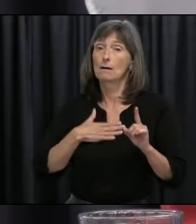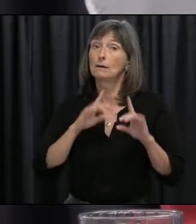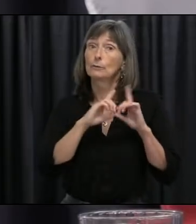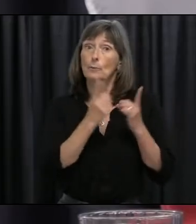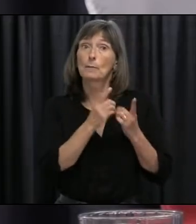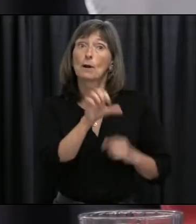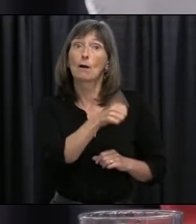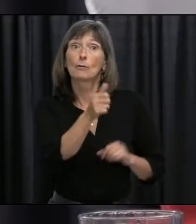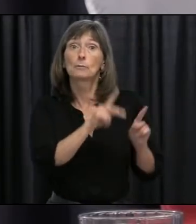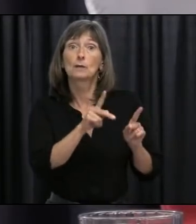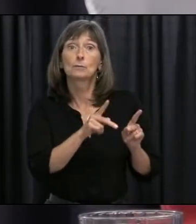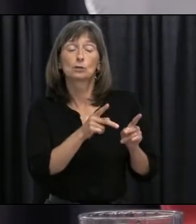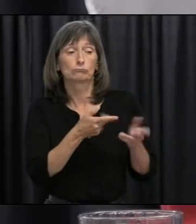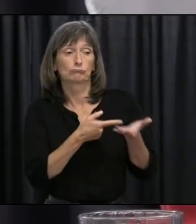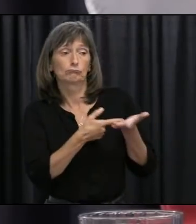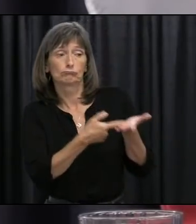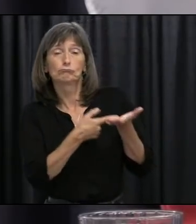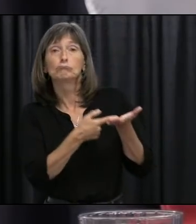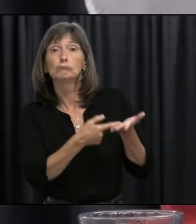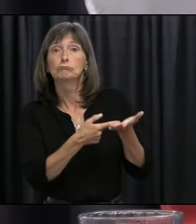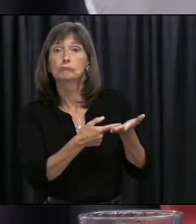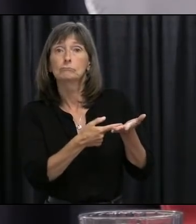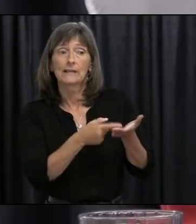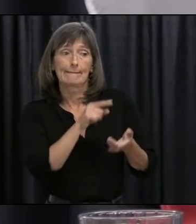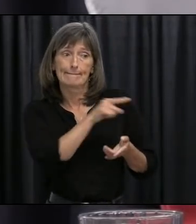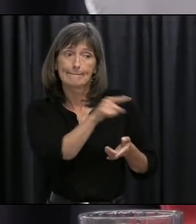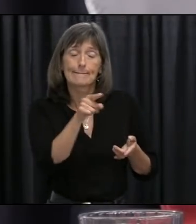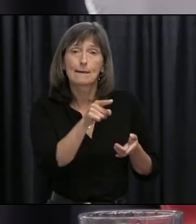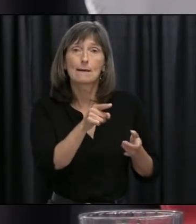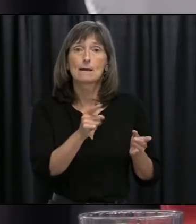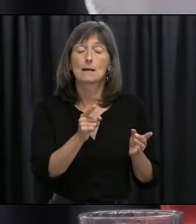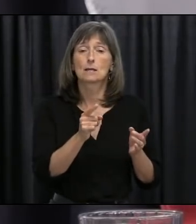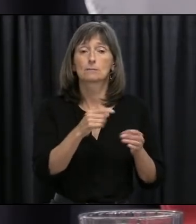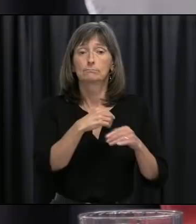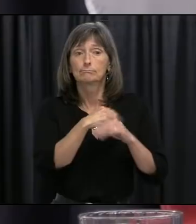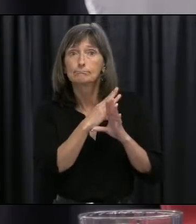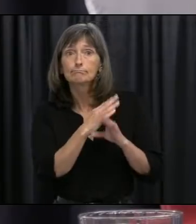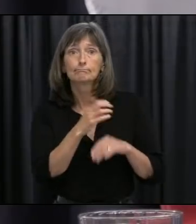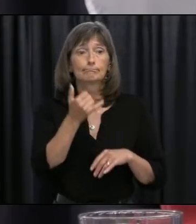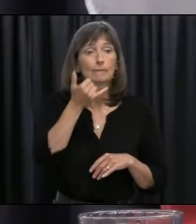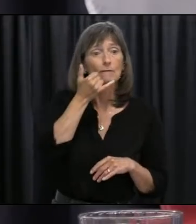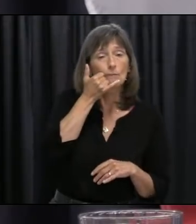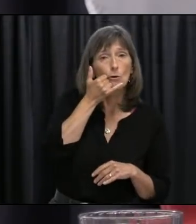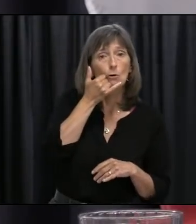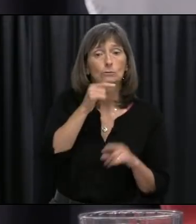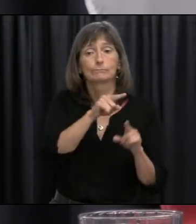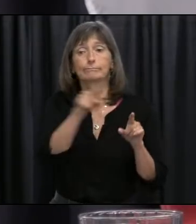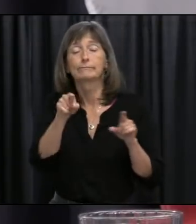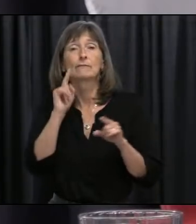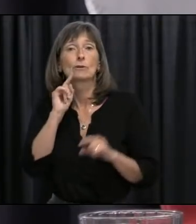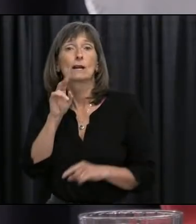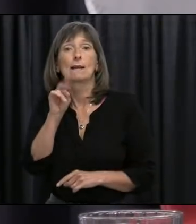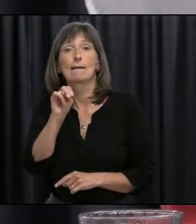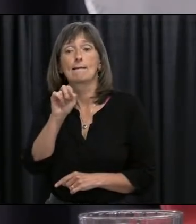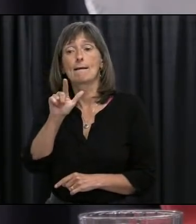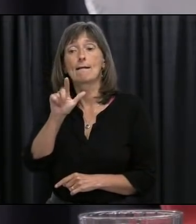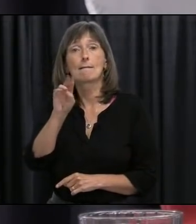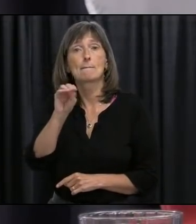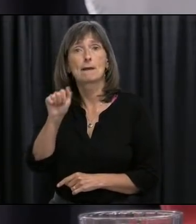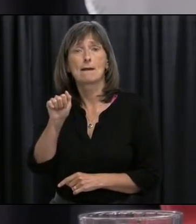department by and large, speak with or meet with virtually representatives from the NLMA